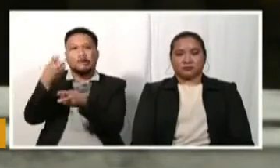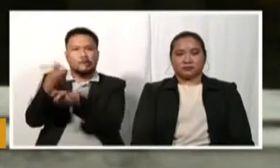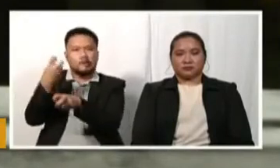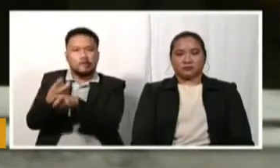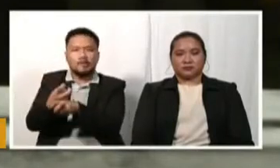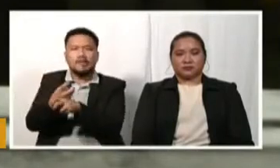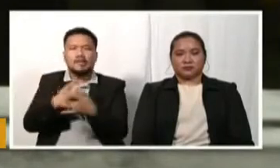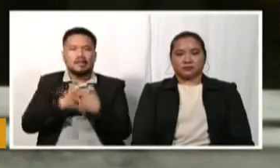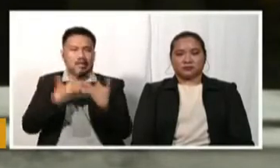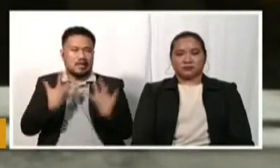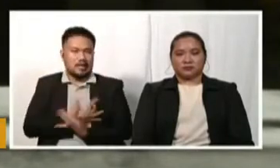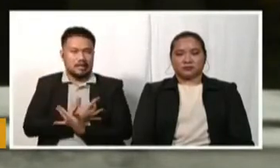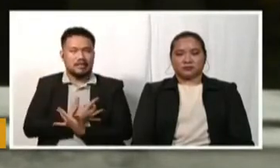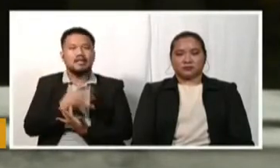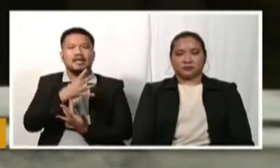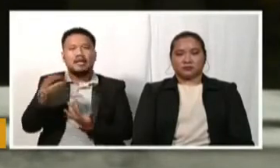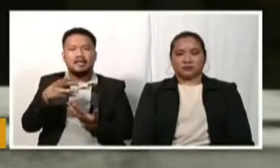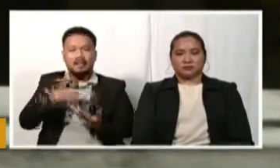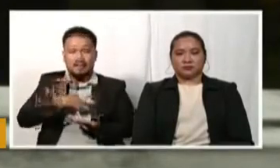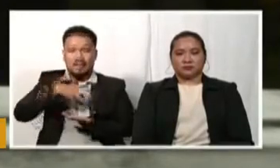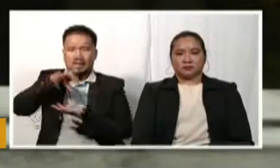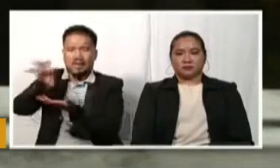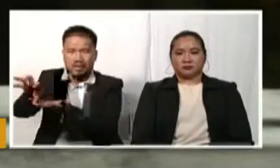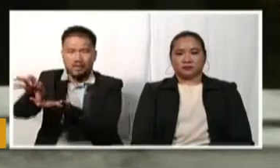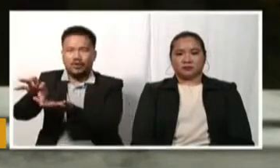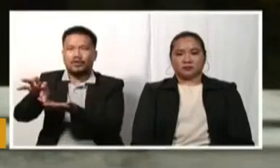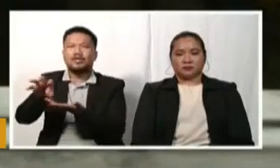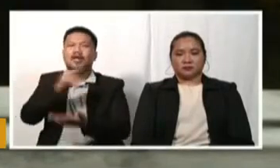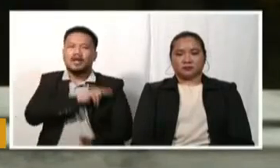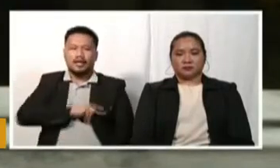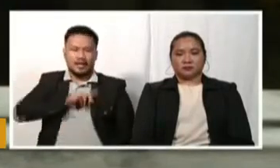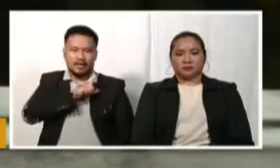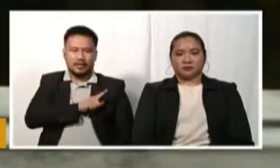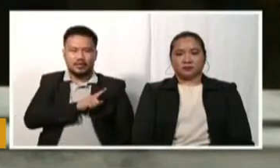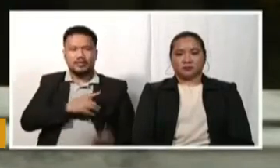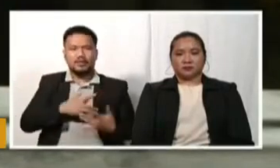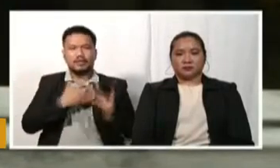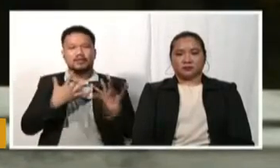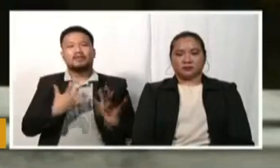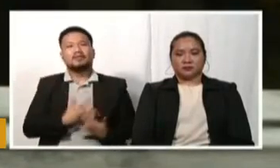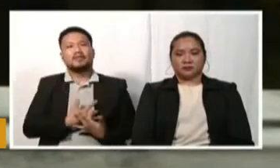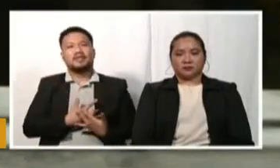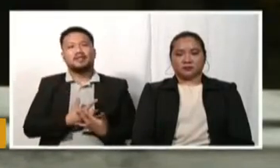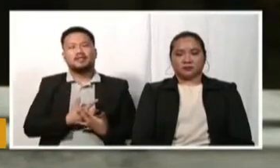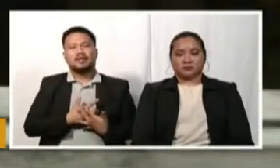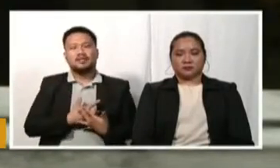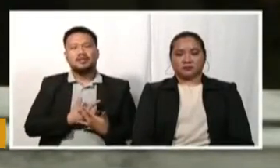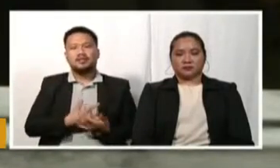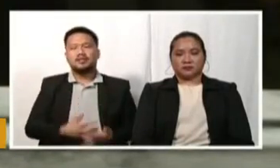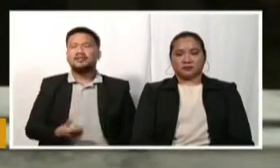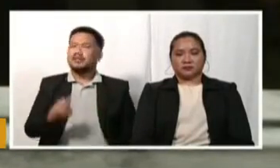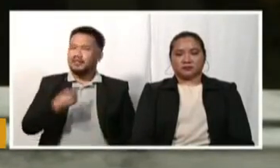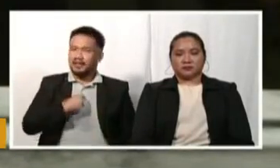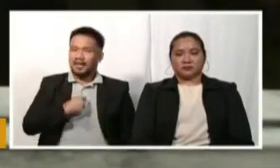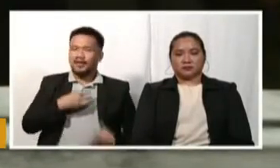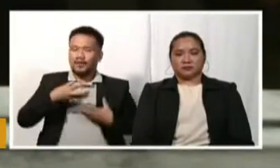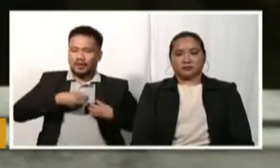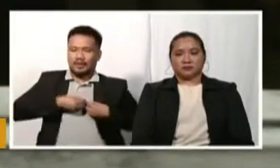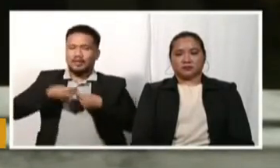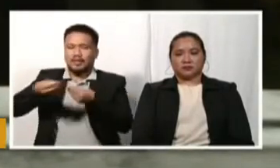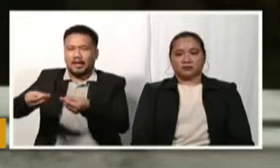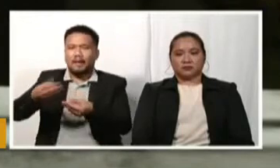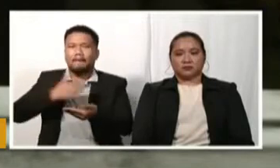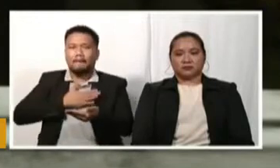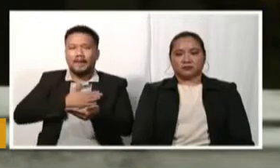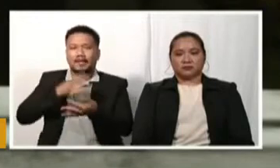stony hearts and giving you natural hearts. I will put my spirit